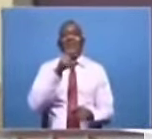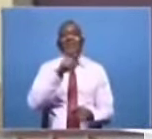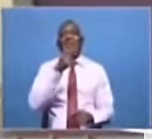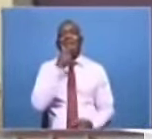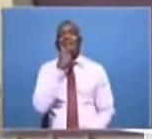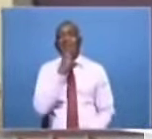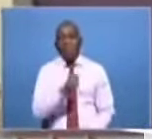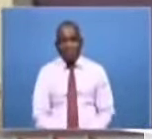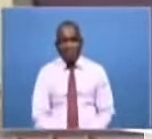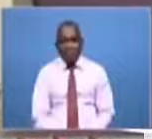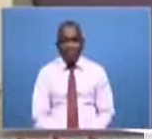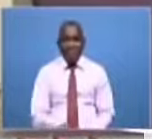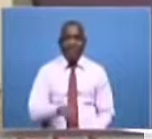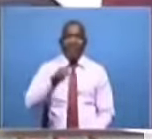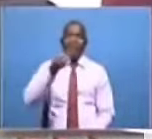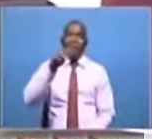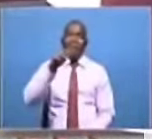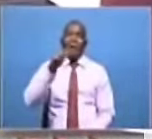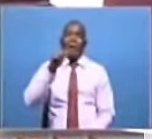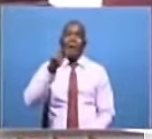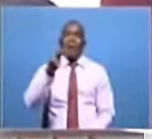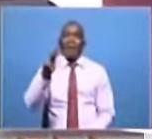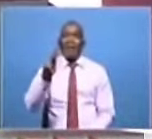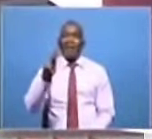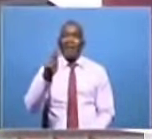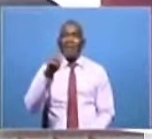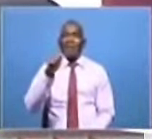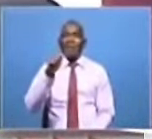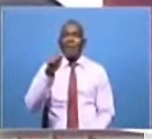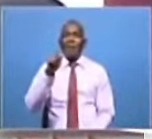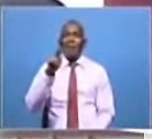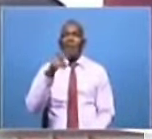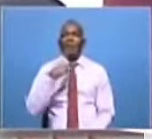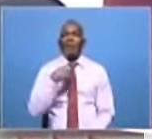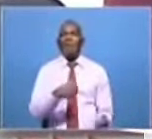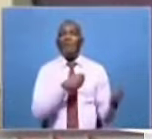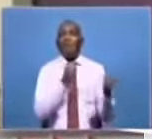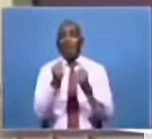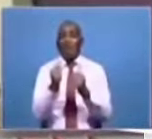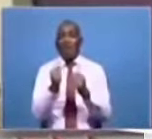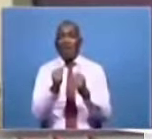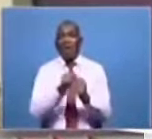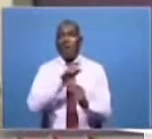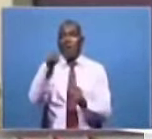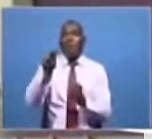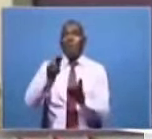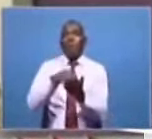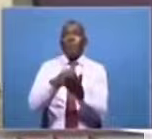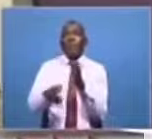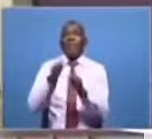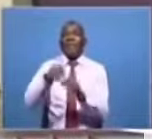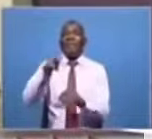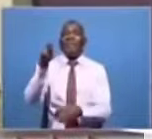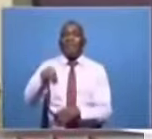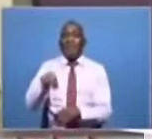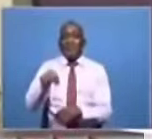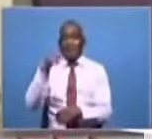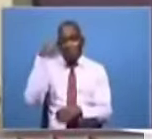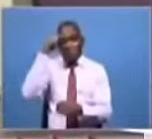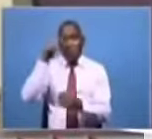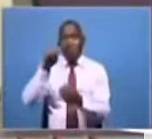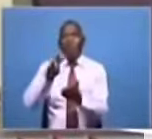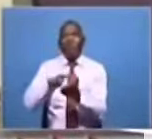Mr. McMenu was given a power of attorney to go into the witness box if necessary to